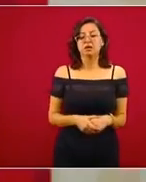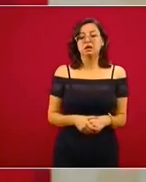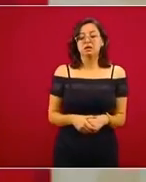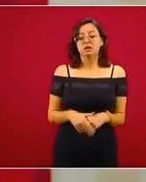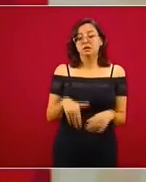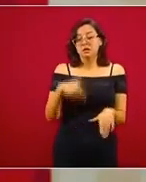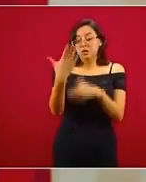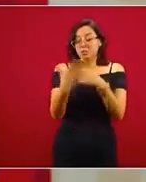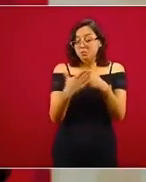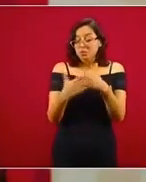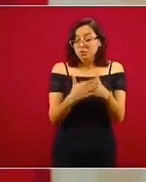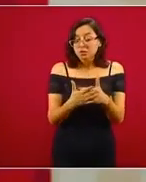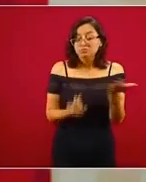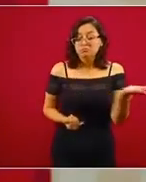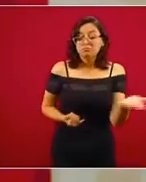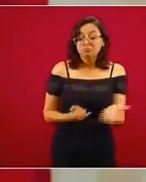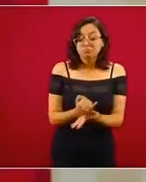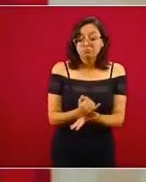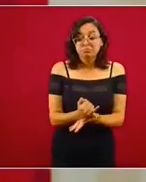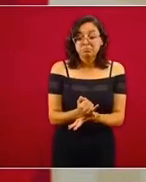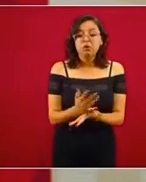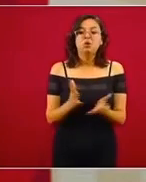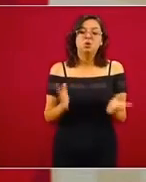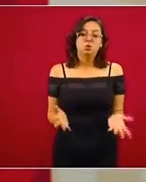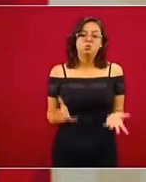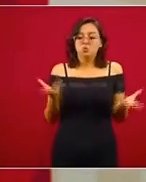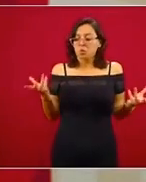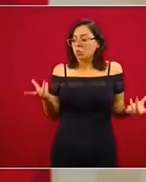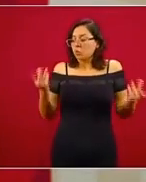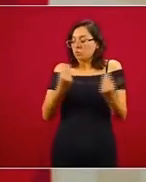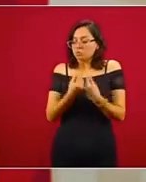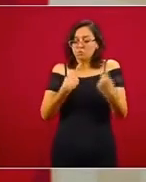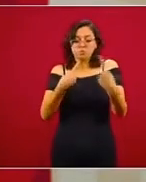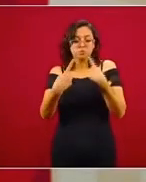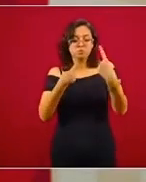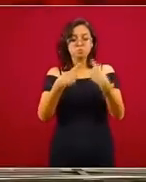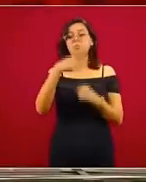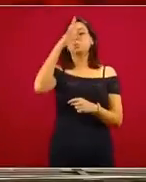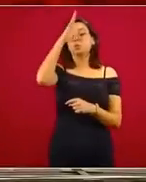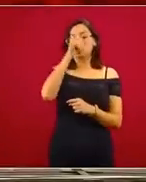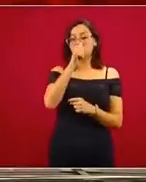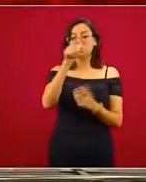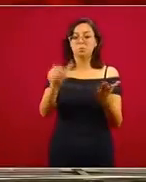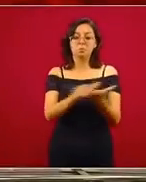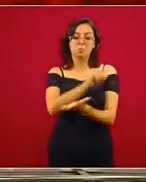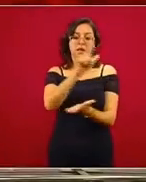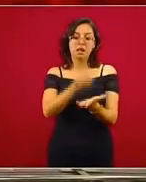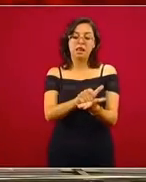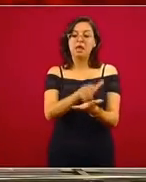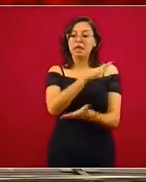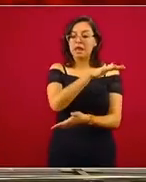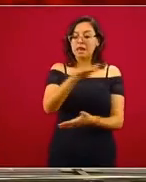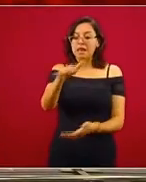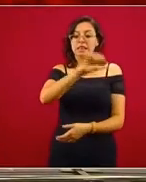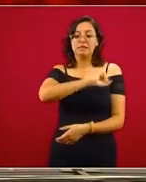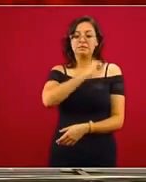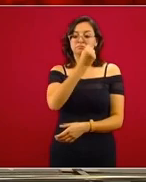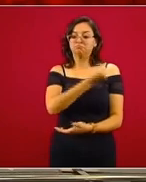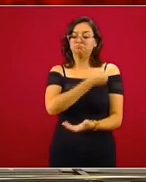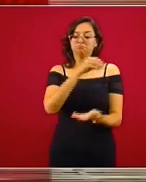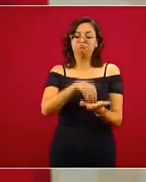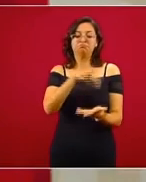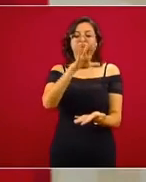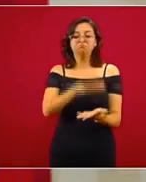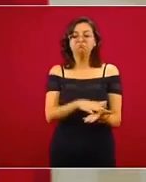they're working also with the state governments who are also their own health authorities. So what we do is make a